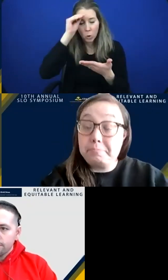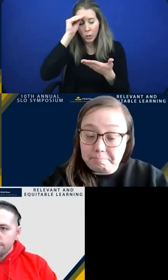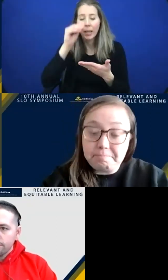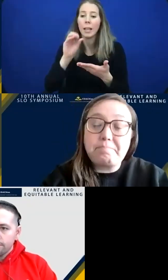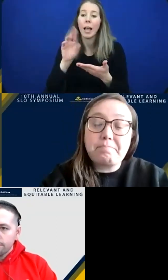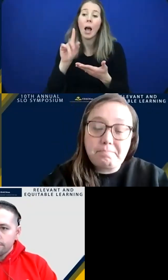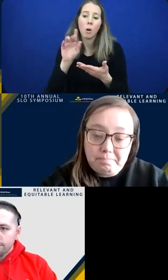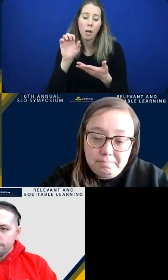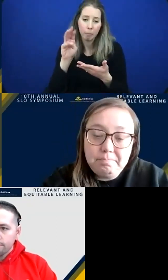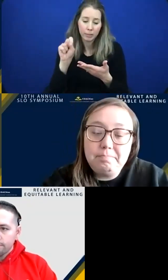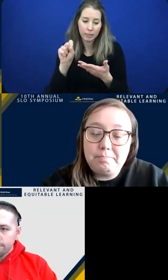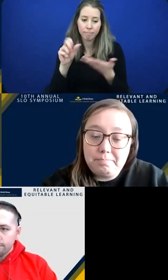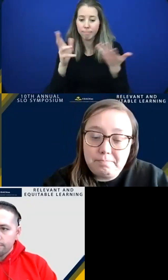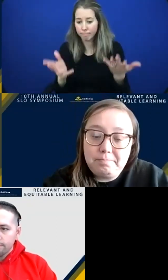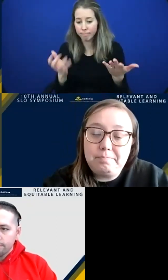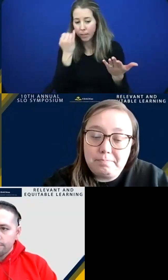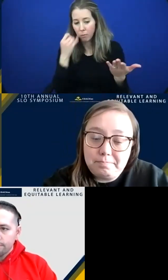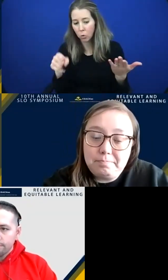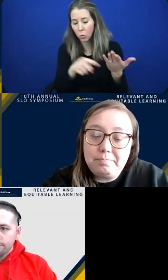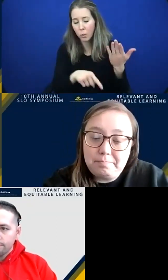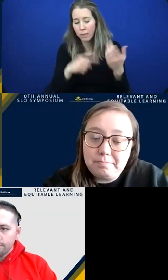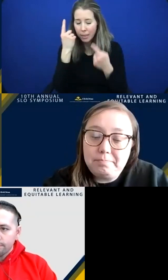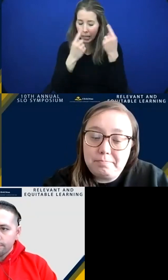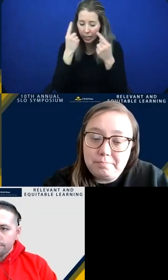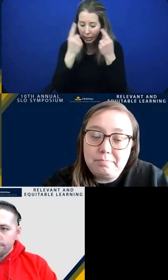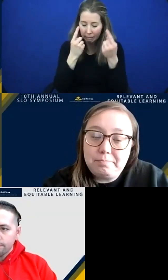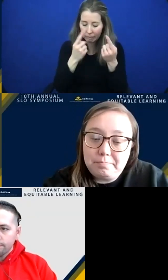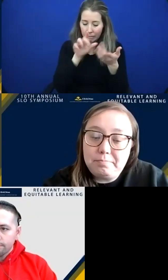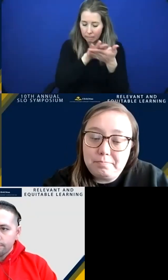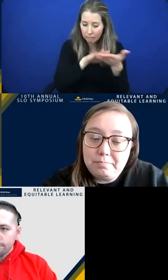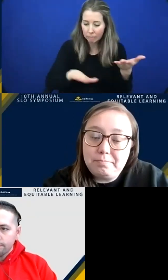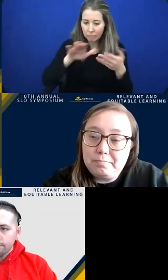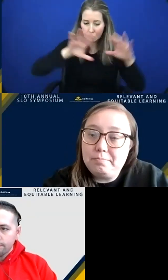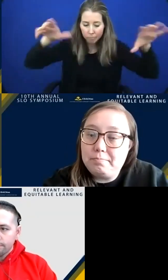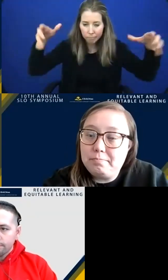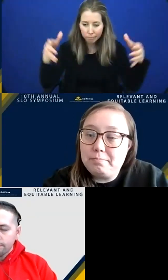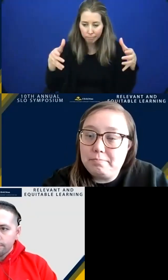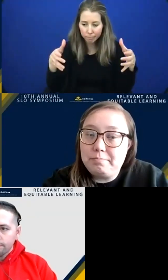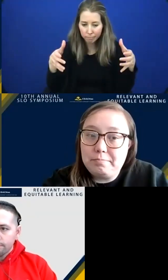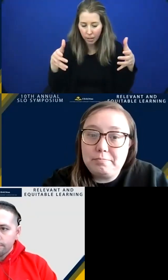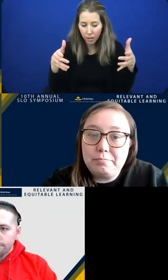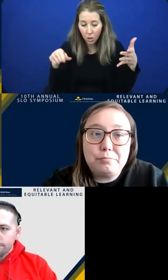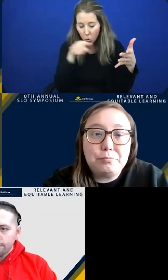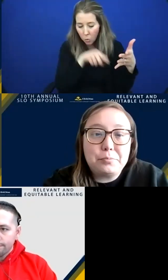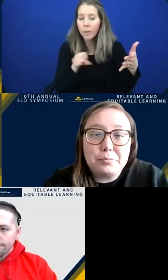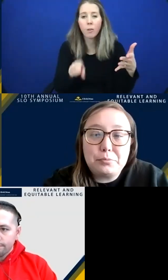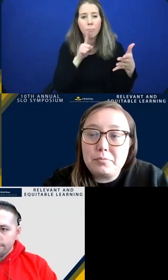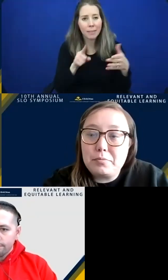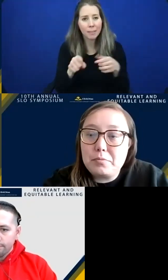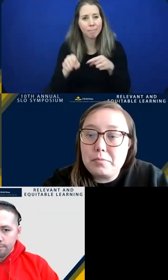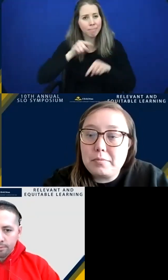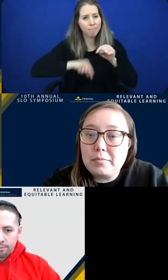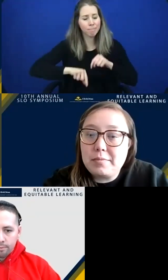and how if you're thinking about the institution holistically, you can really step back,